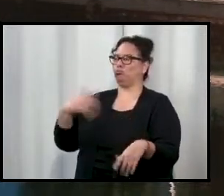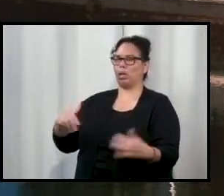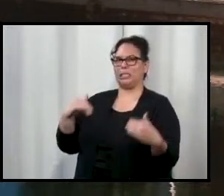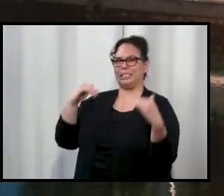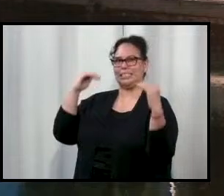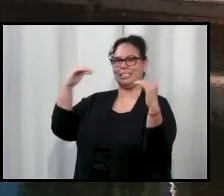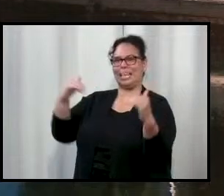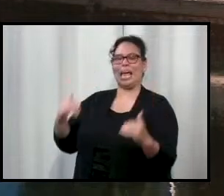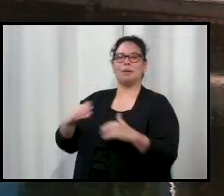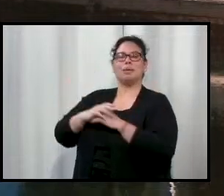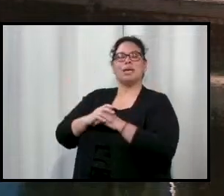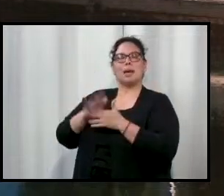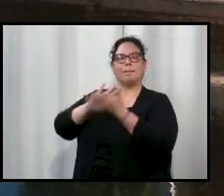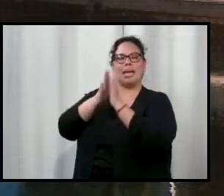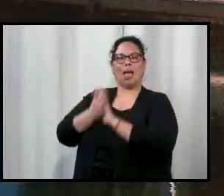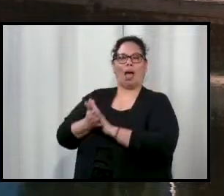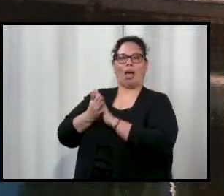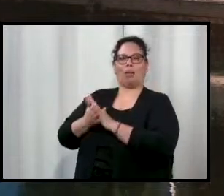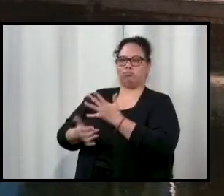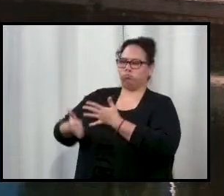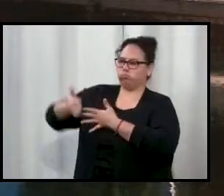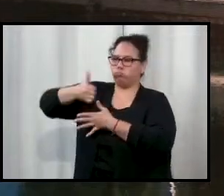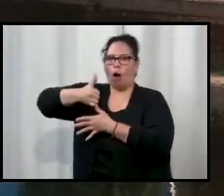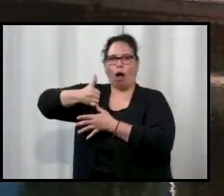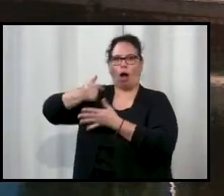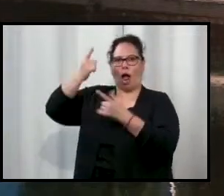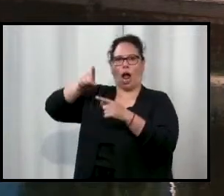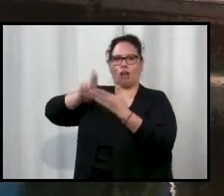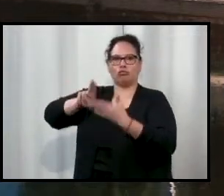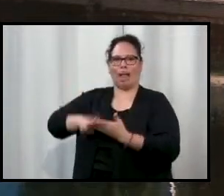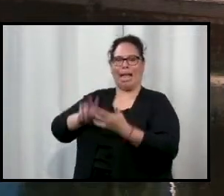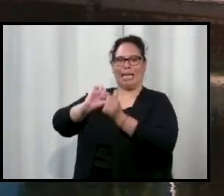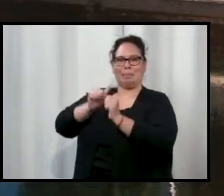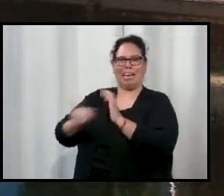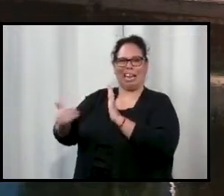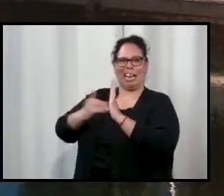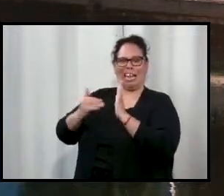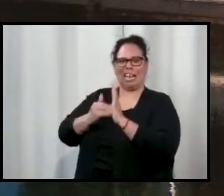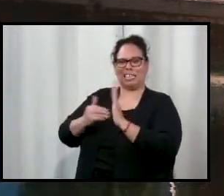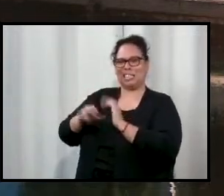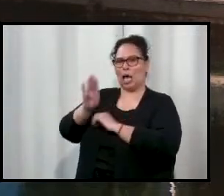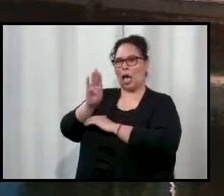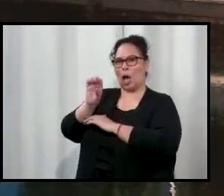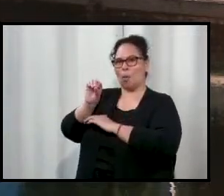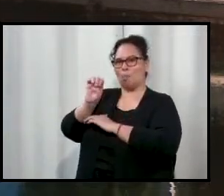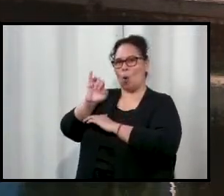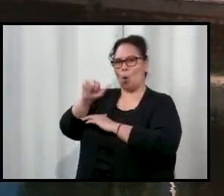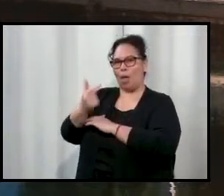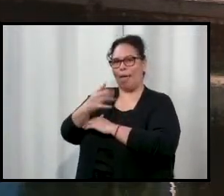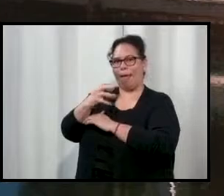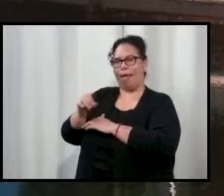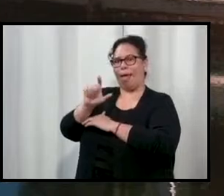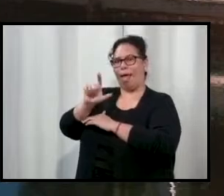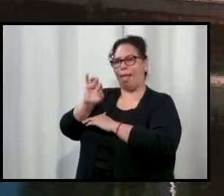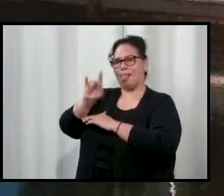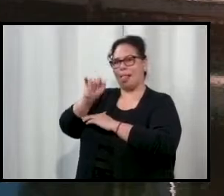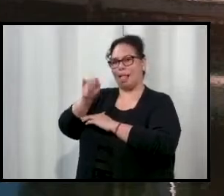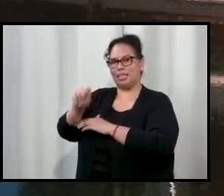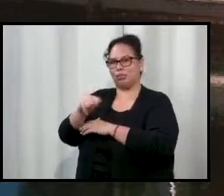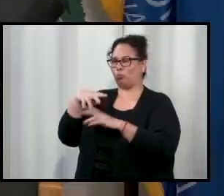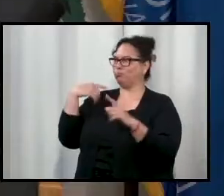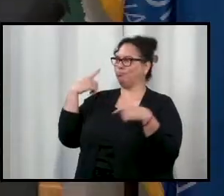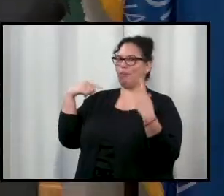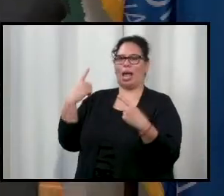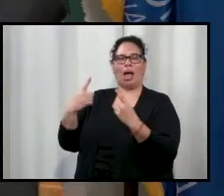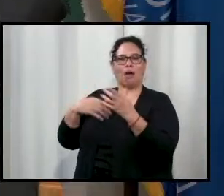to become a prime contractor, competing against the likes of Boeing and Lockheed. So like I was saying, just crazy progress in a short amount of time.